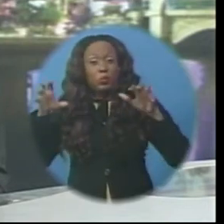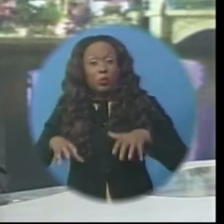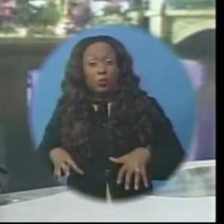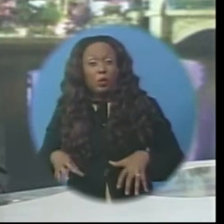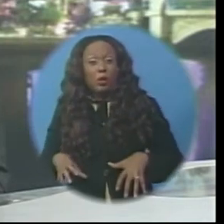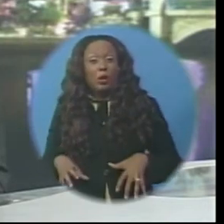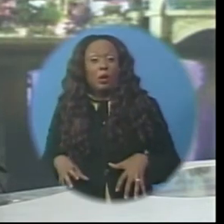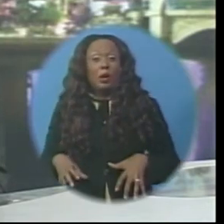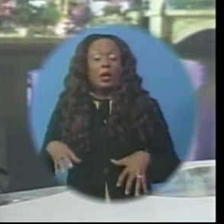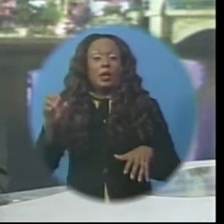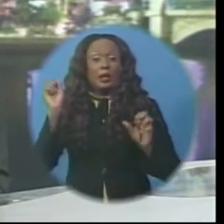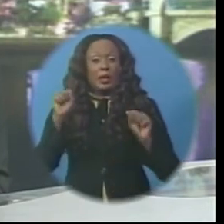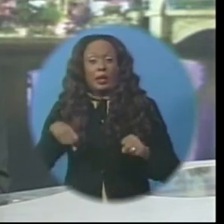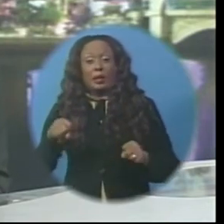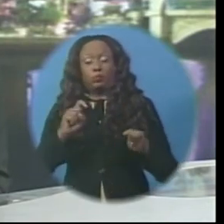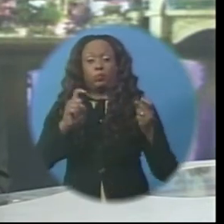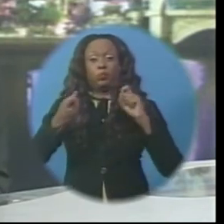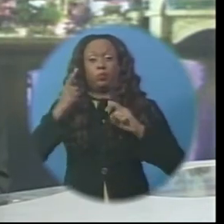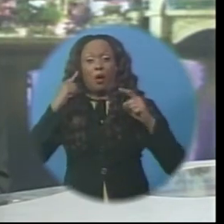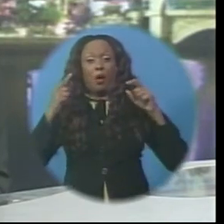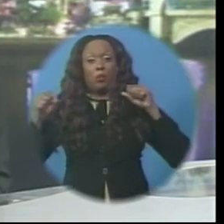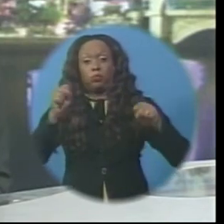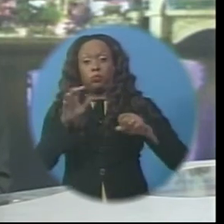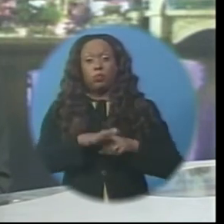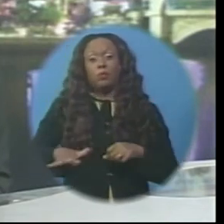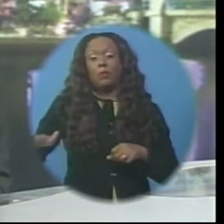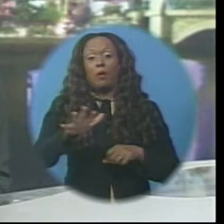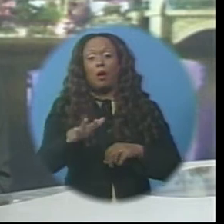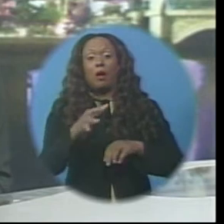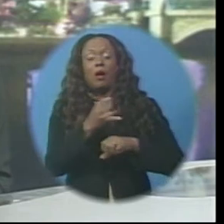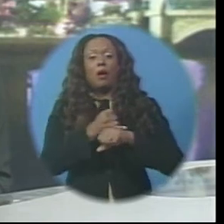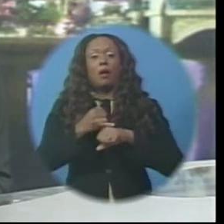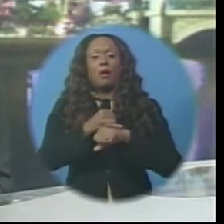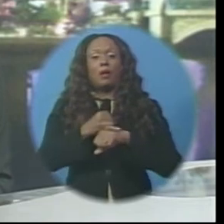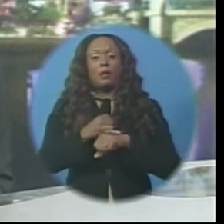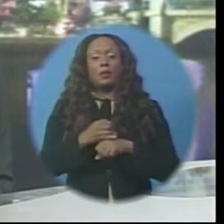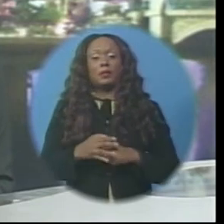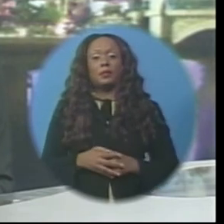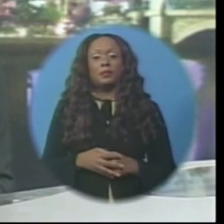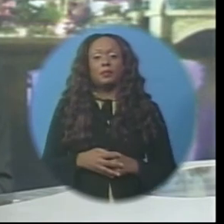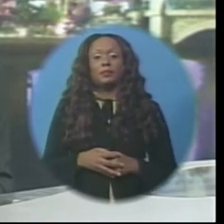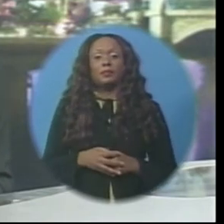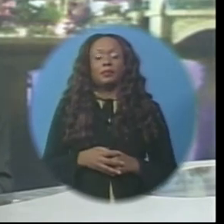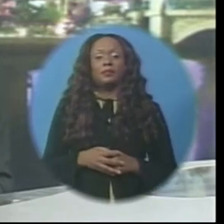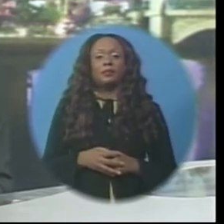heavy showers and isolated thunderstorms across the island during the course of today.